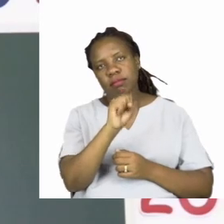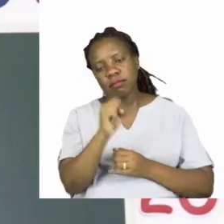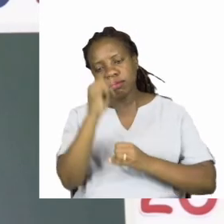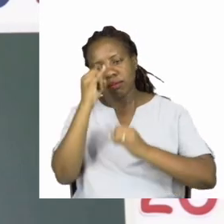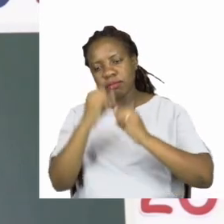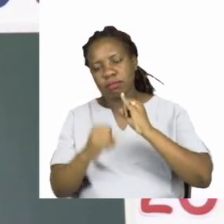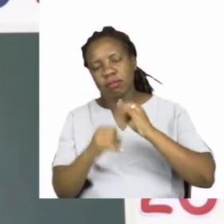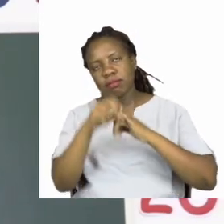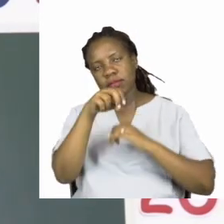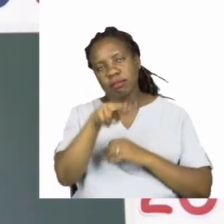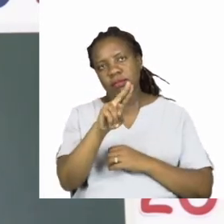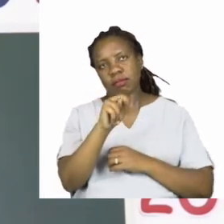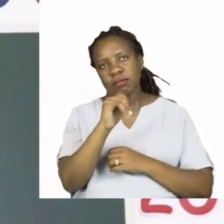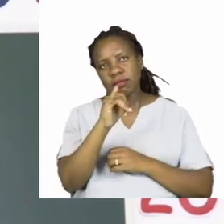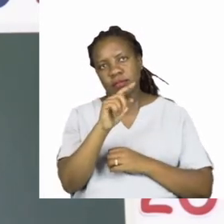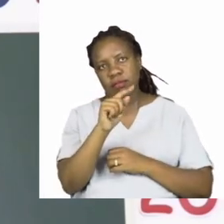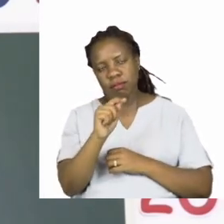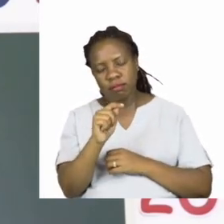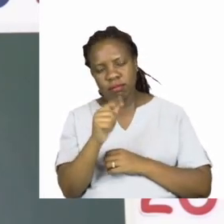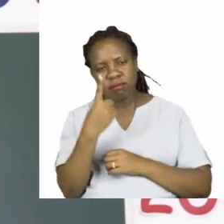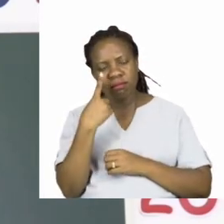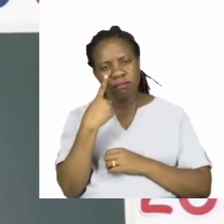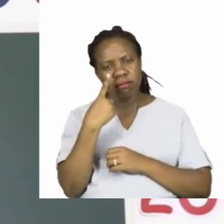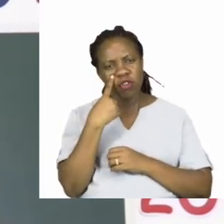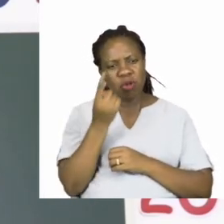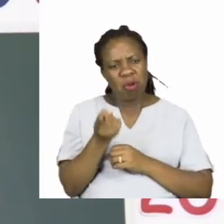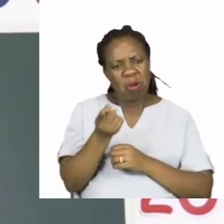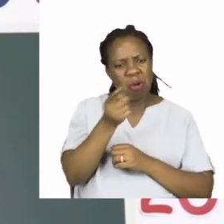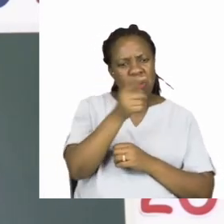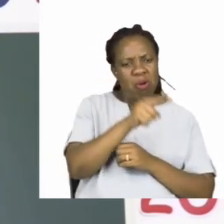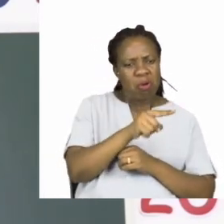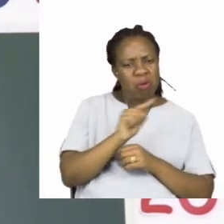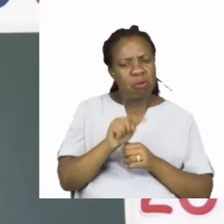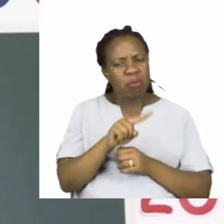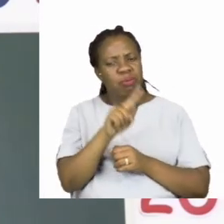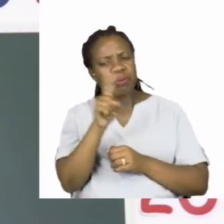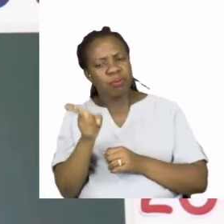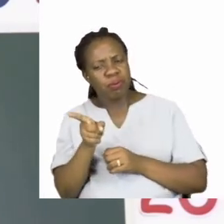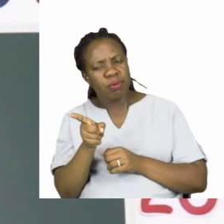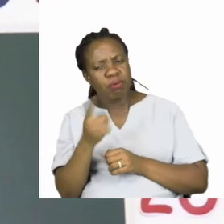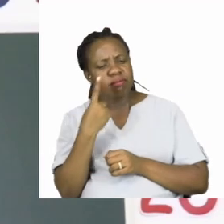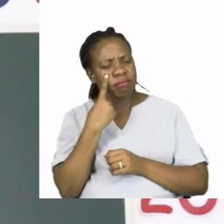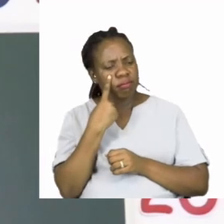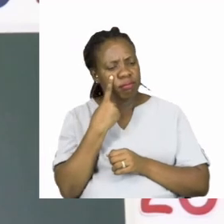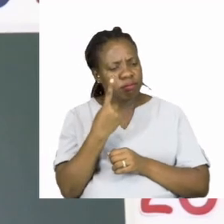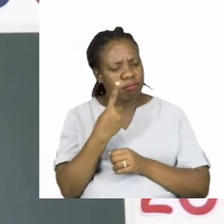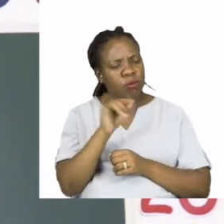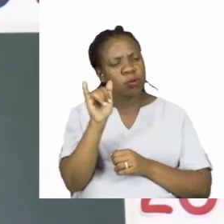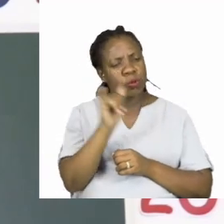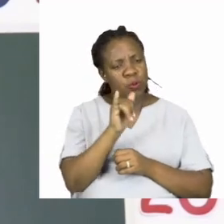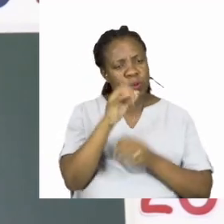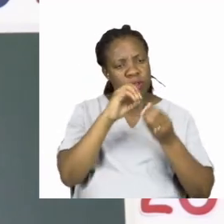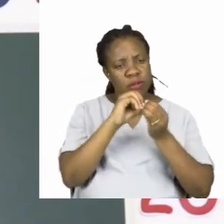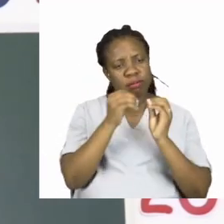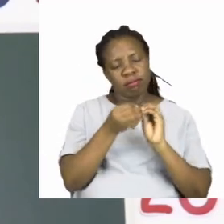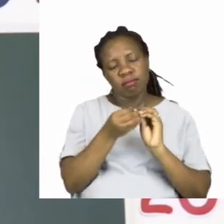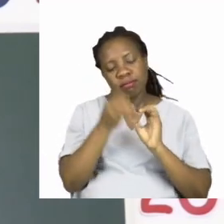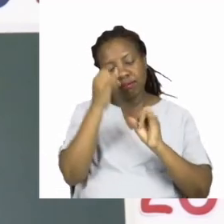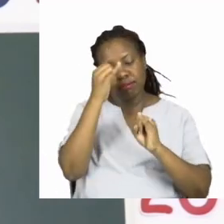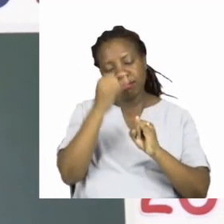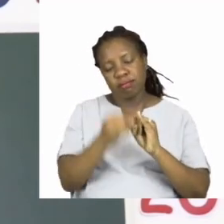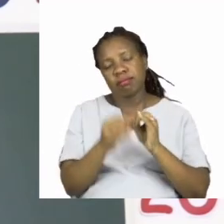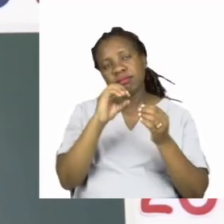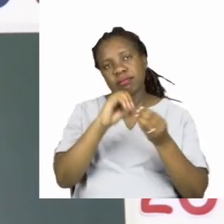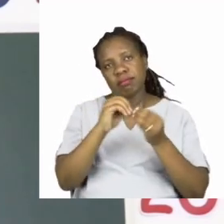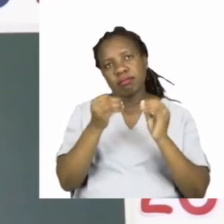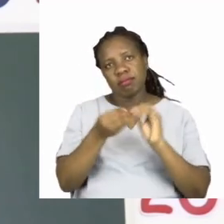out the nearest tens, which is what we want, we need to look at the unit. Now the unit in this